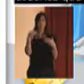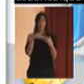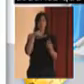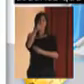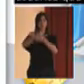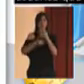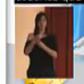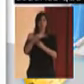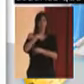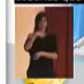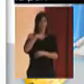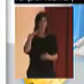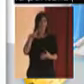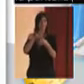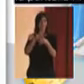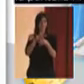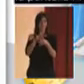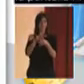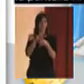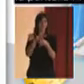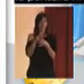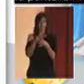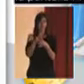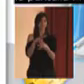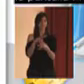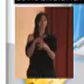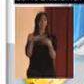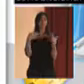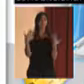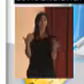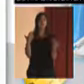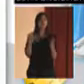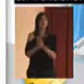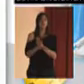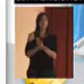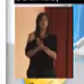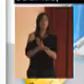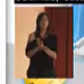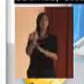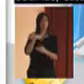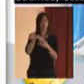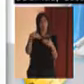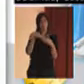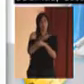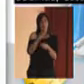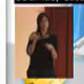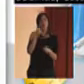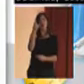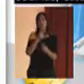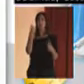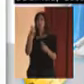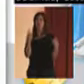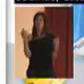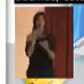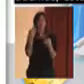this paradigm, nor the screen, nor the keyboard, nor the traditional mouse. And also these users,